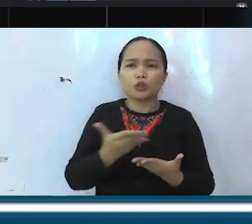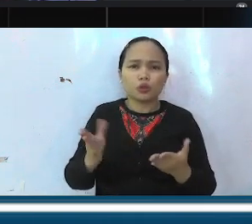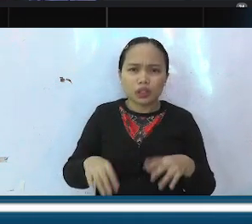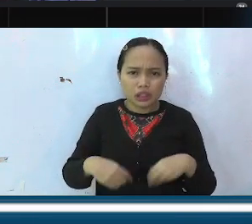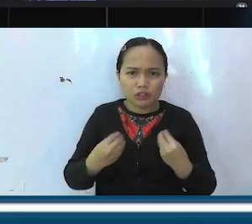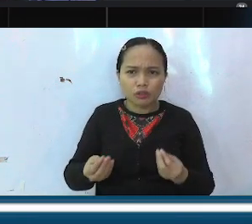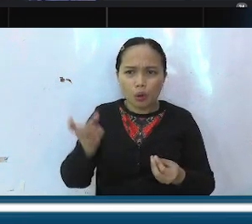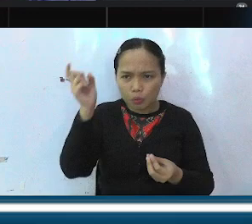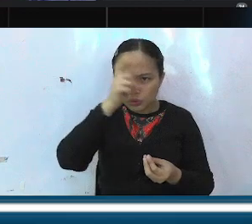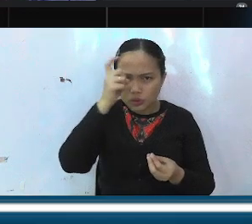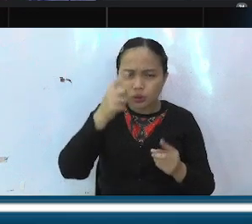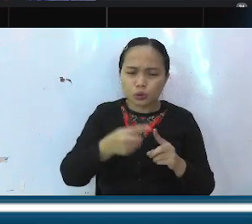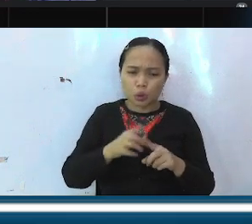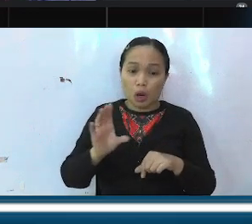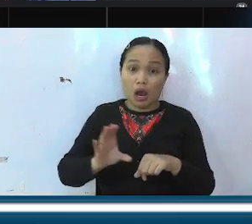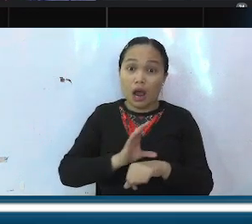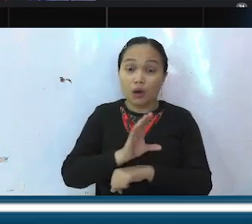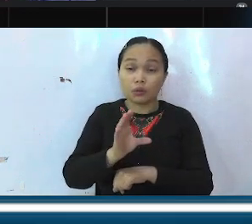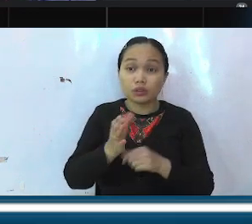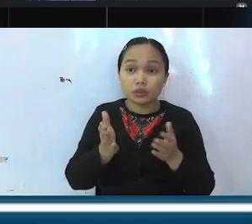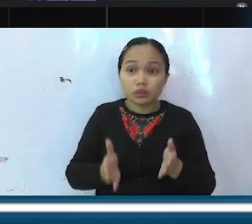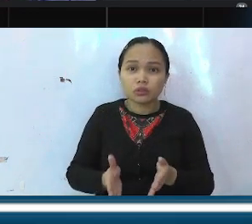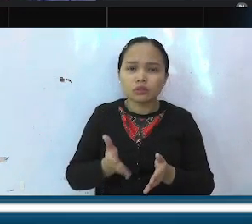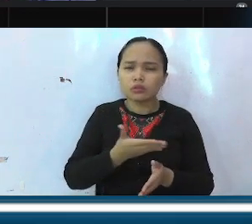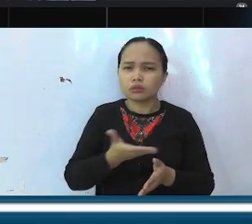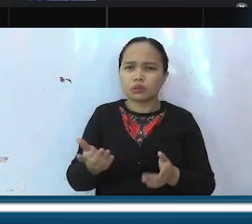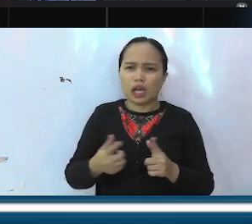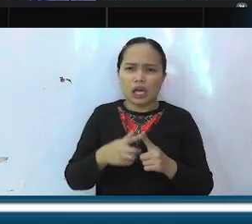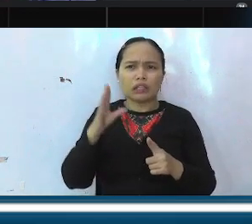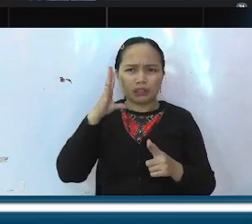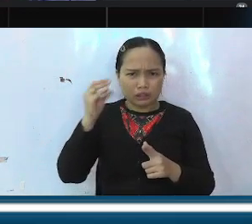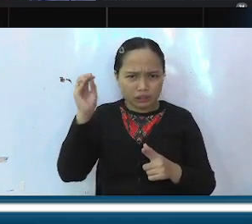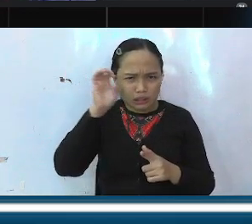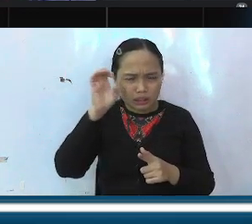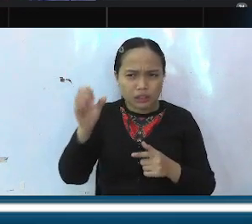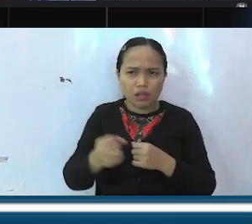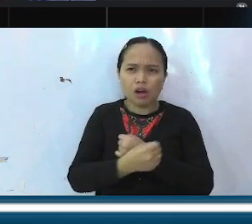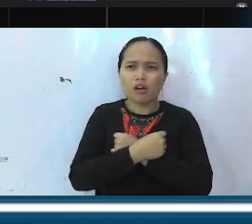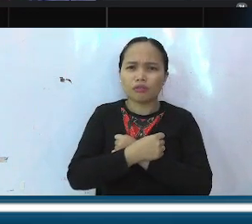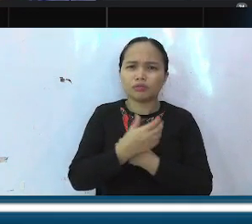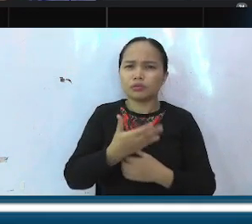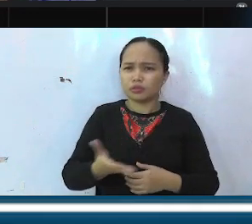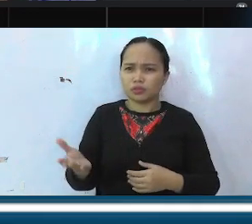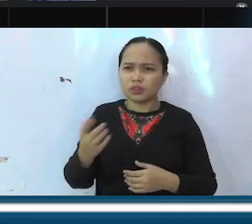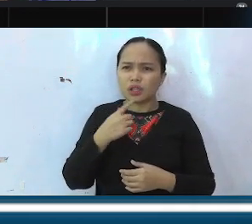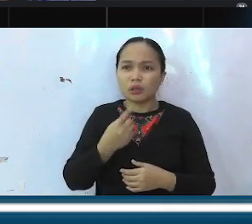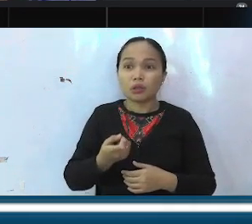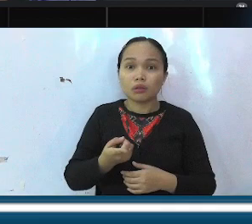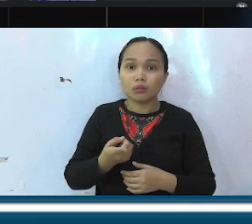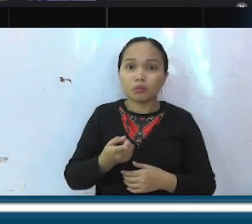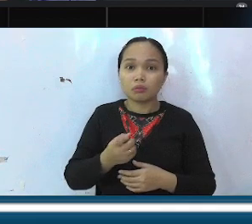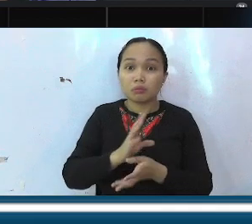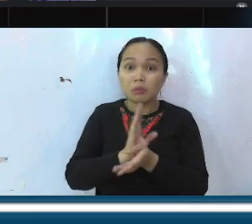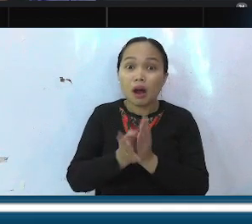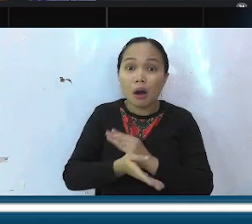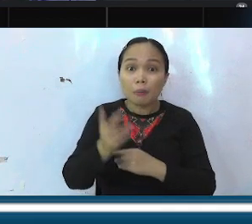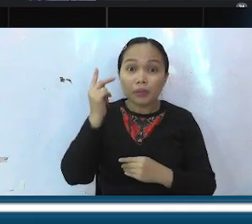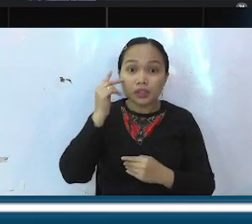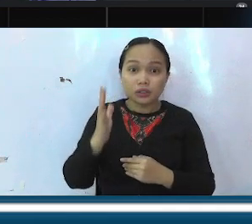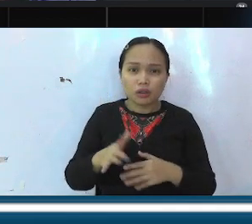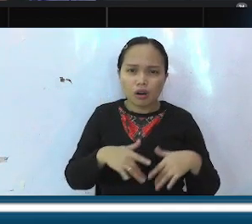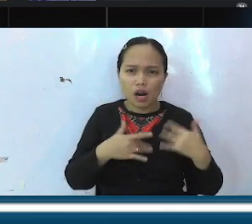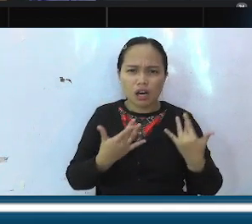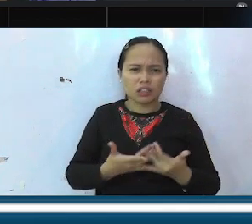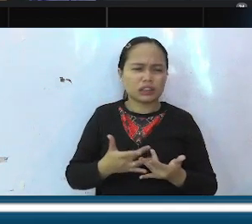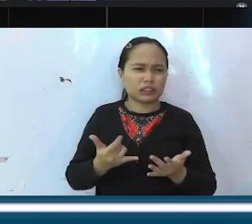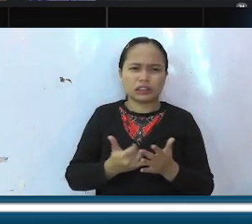to counsel you, and he loves you. That's right. He loves you. You know, being a pastor is hard. Yep. It's a hard thing to